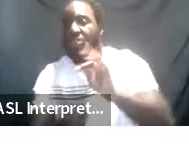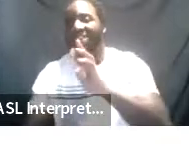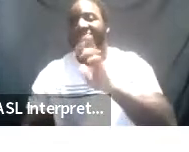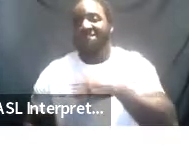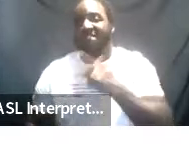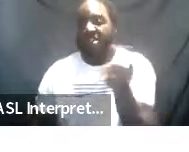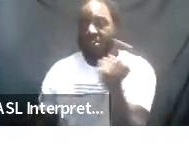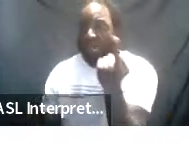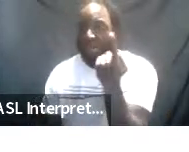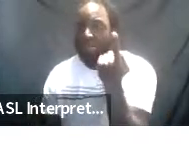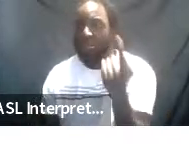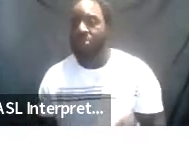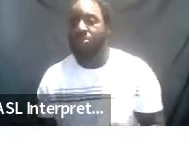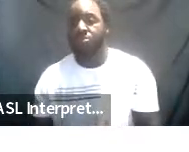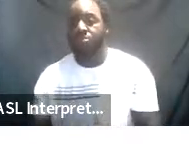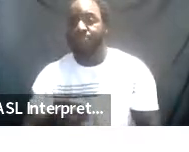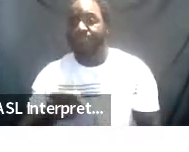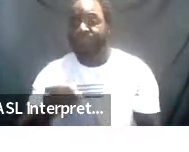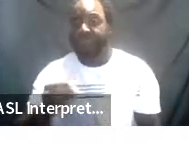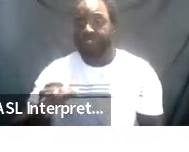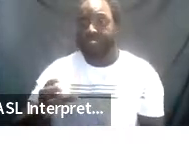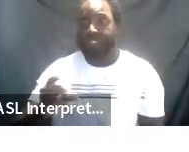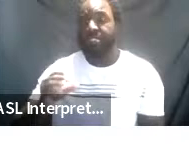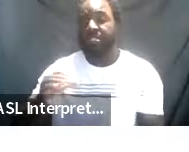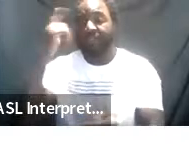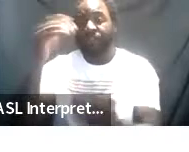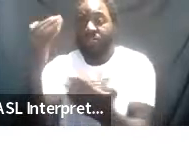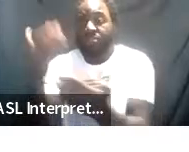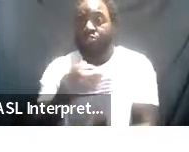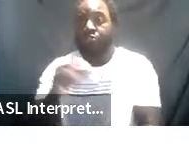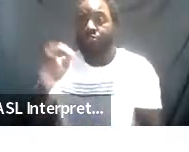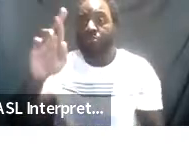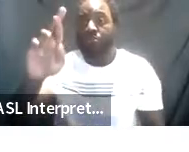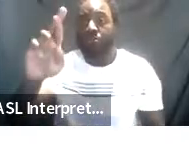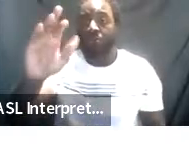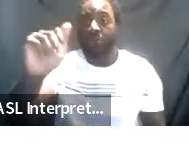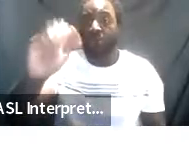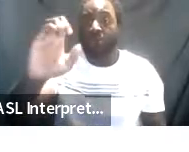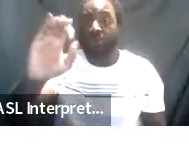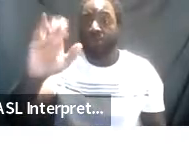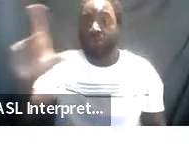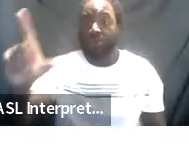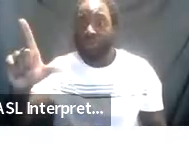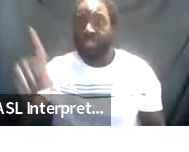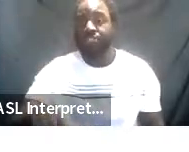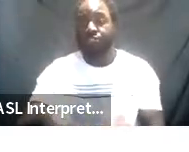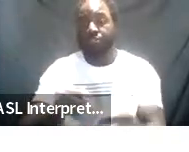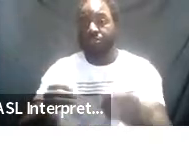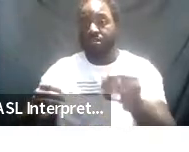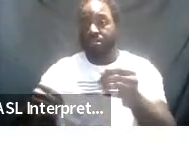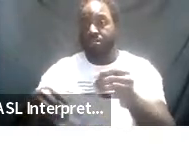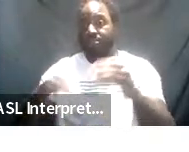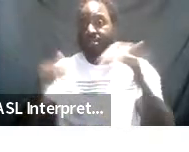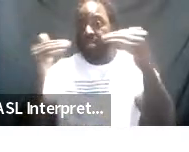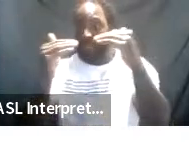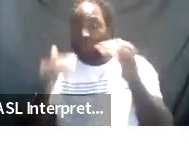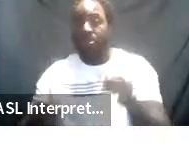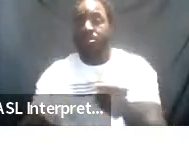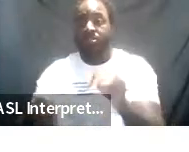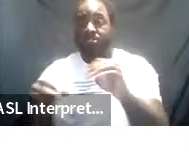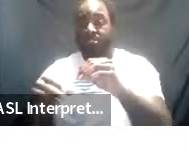definitely trigger review under the new racial equity reporting regime under Local Law 78. And